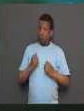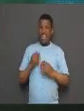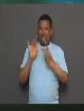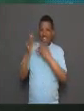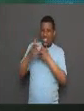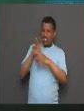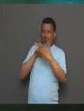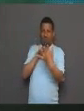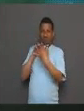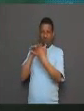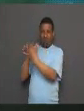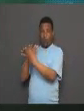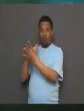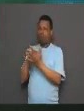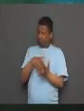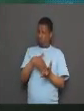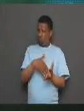infections such as